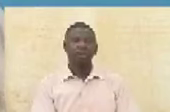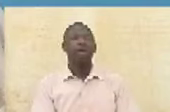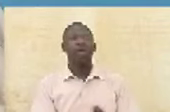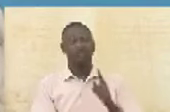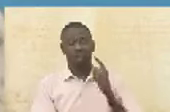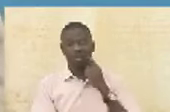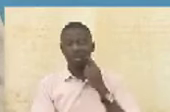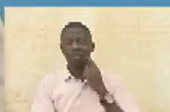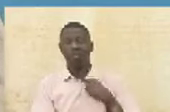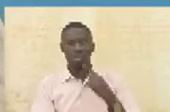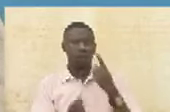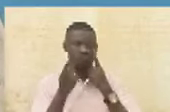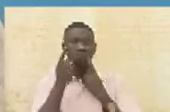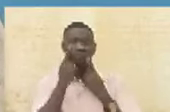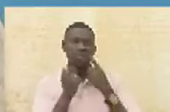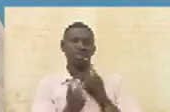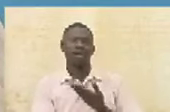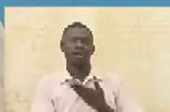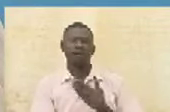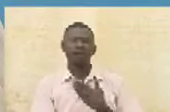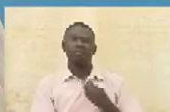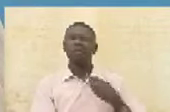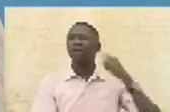I cried that day. I